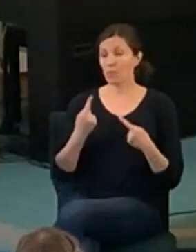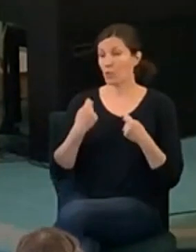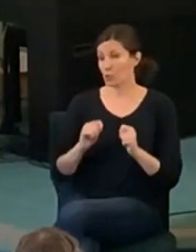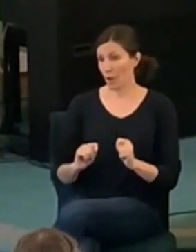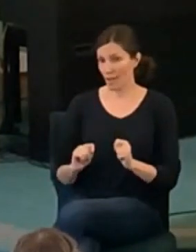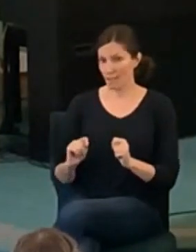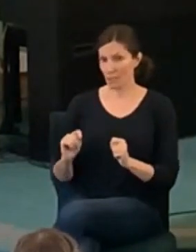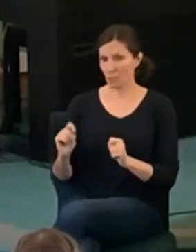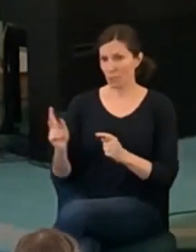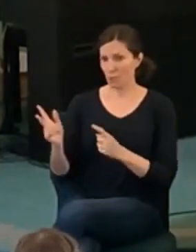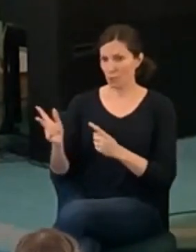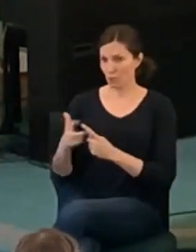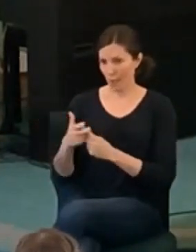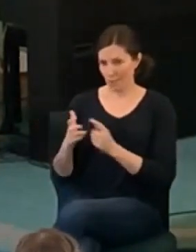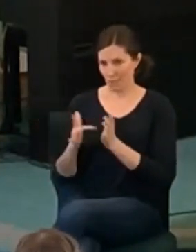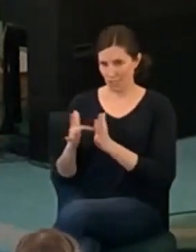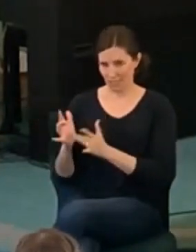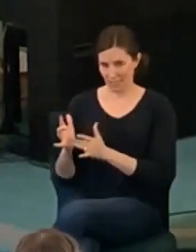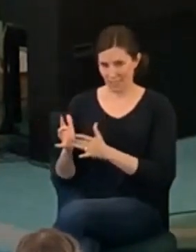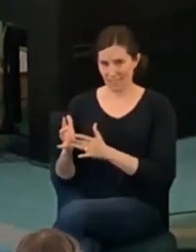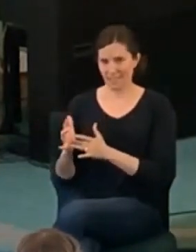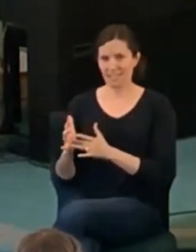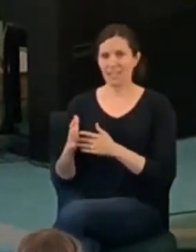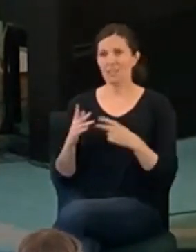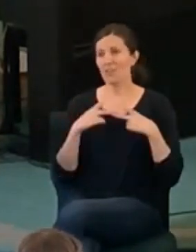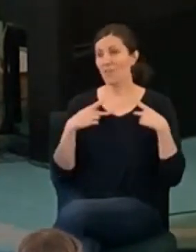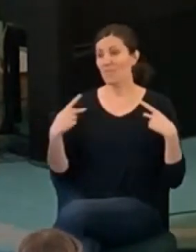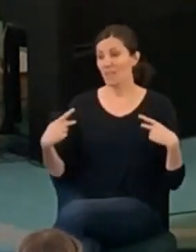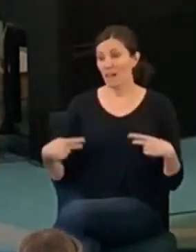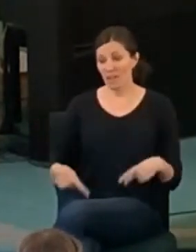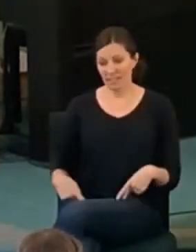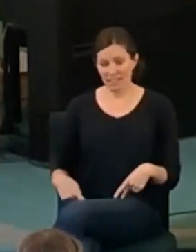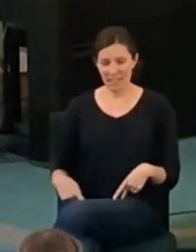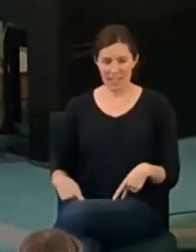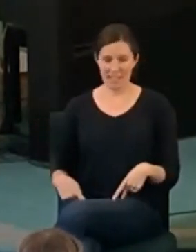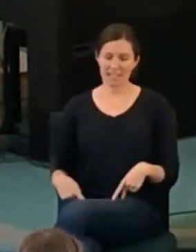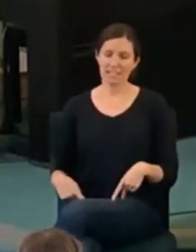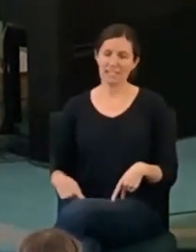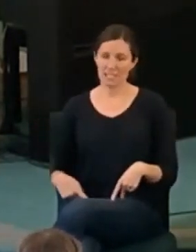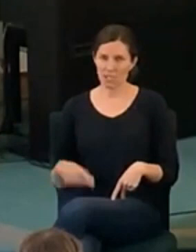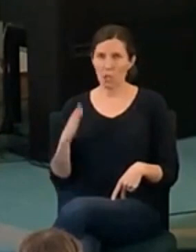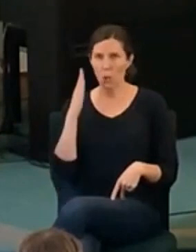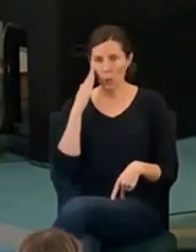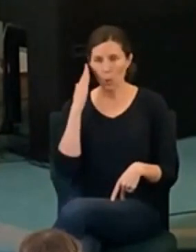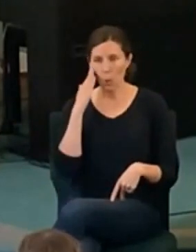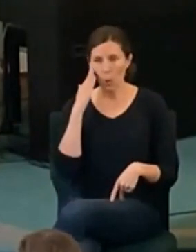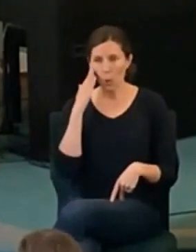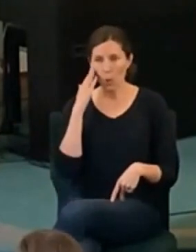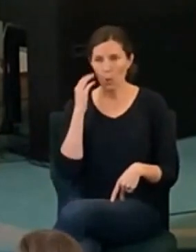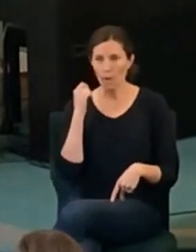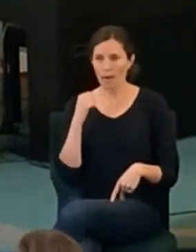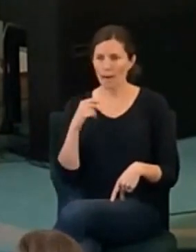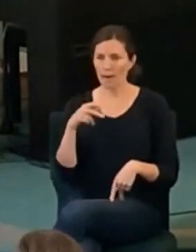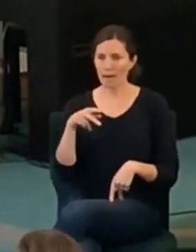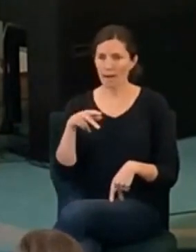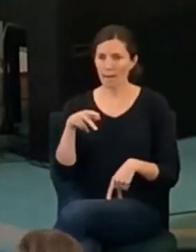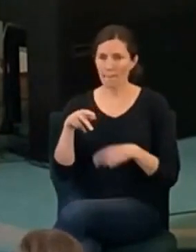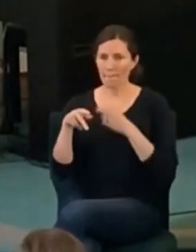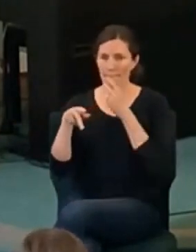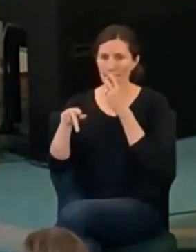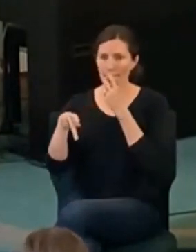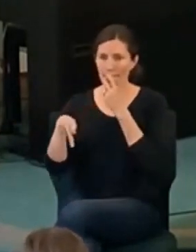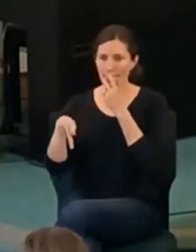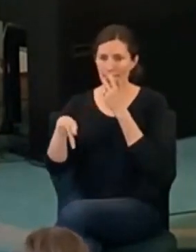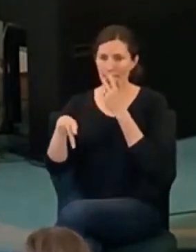kind of slips out and sneaks away, and they take that woman and bring her to the court. It's probably a plan that